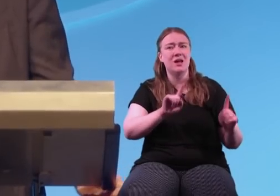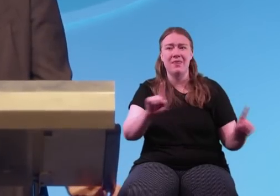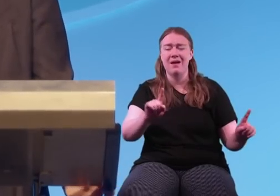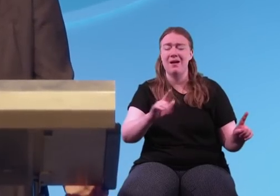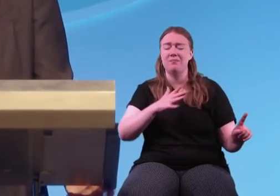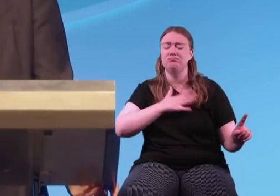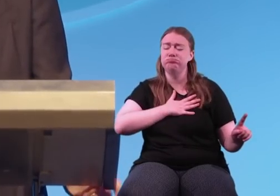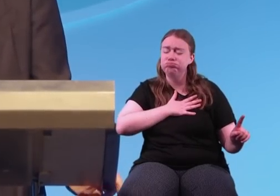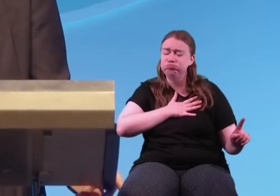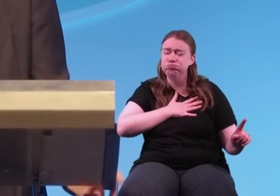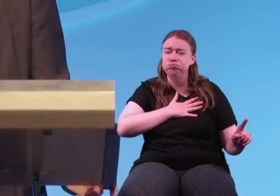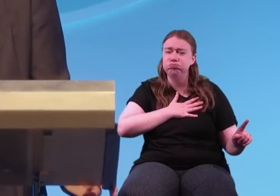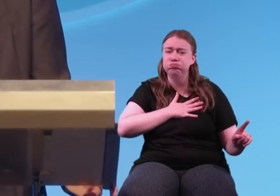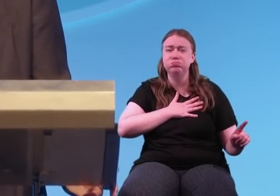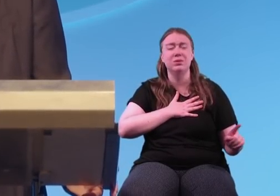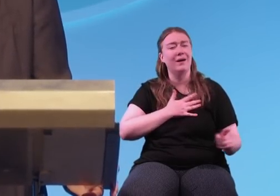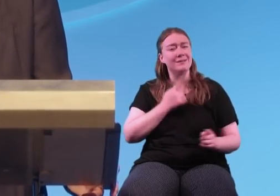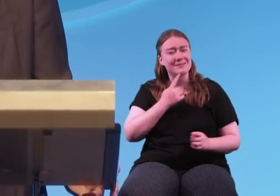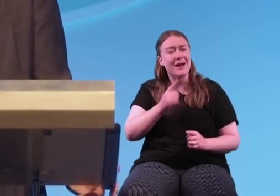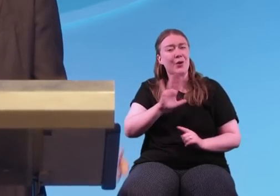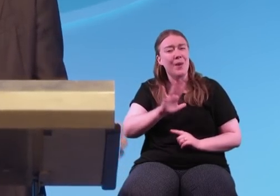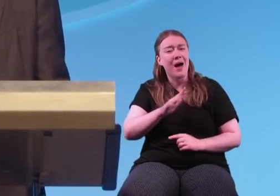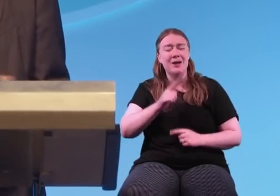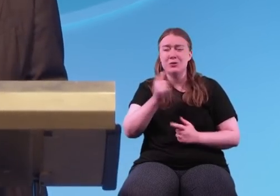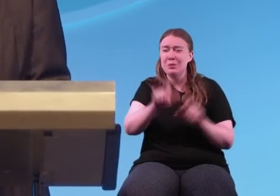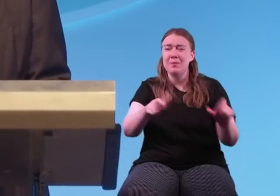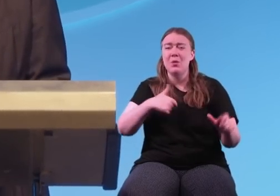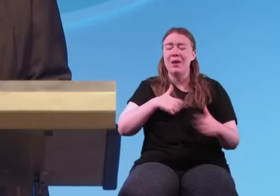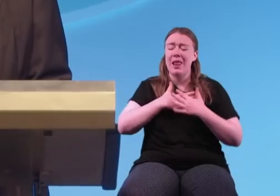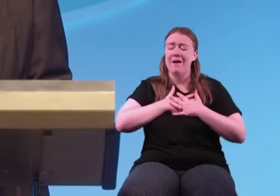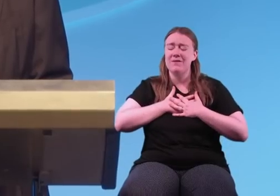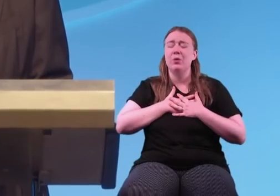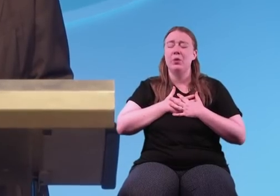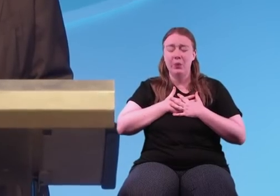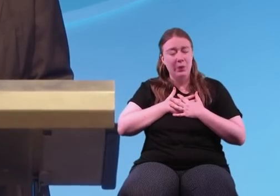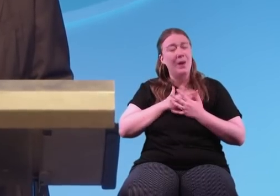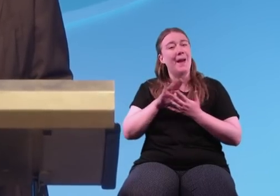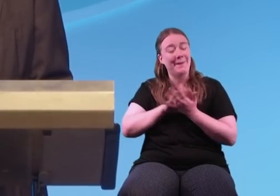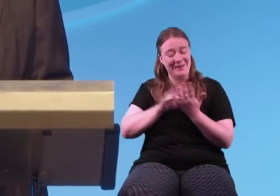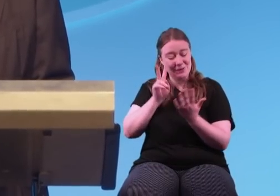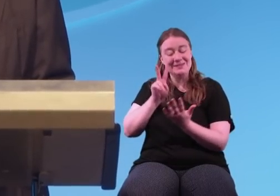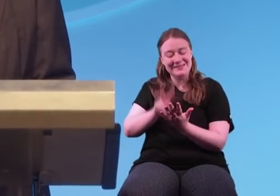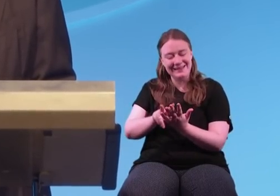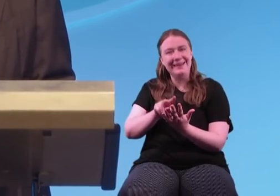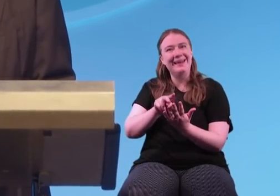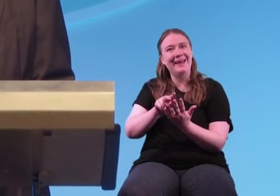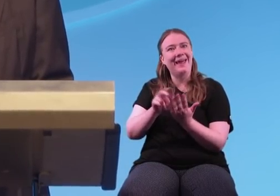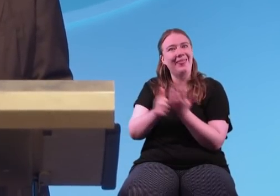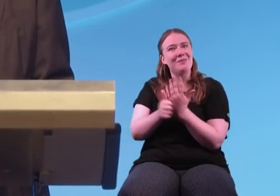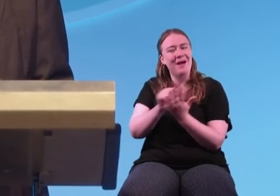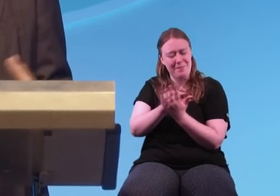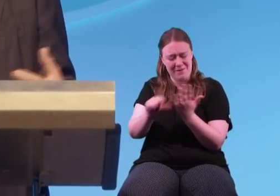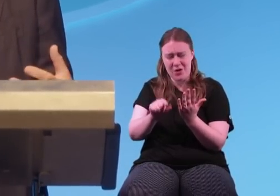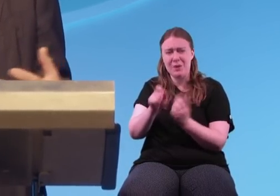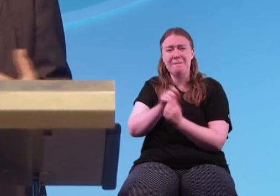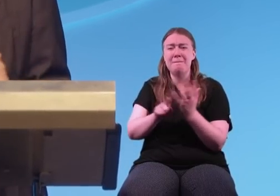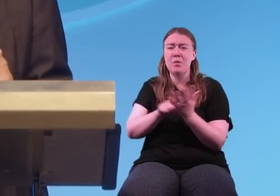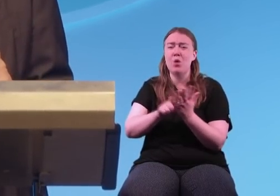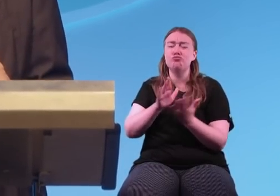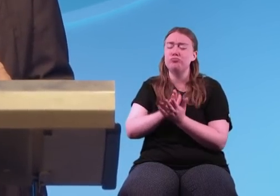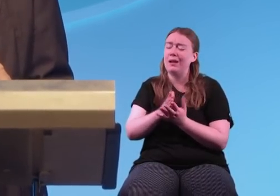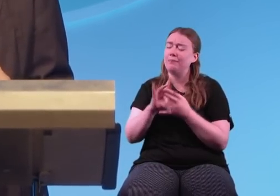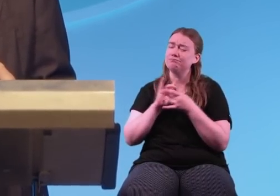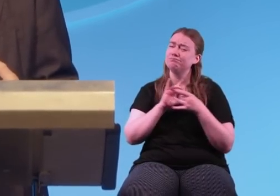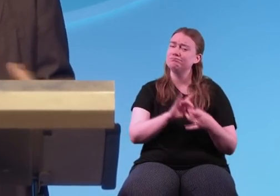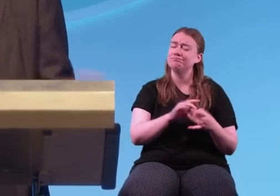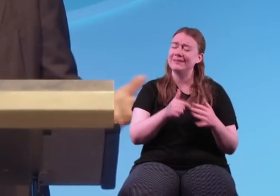love is a tender thing. And you can sense the intimacy of Paul here, that there is, if you like, a tie